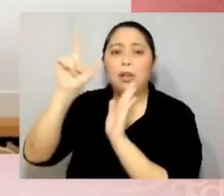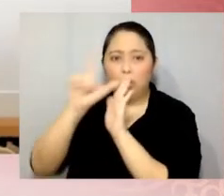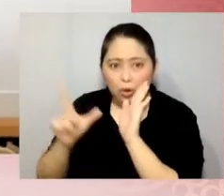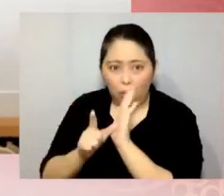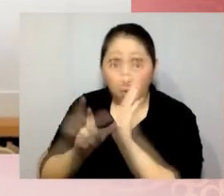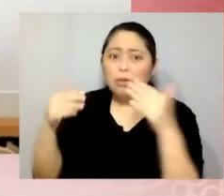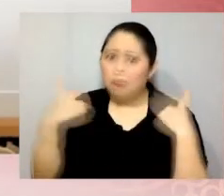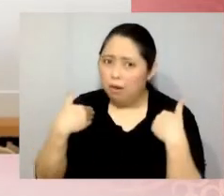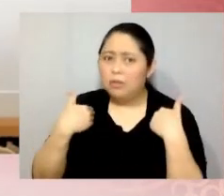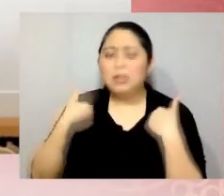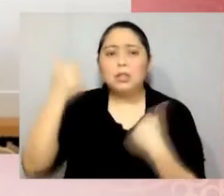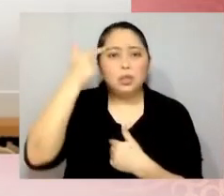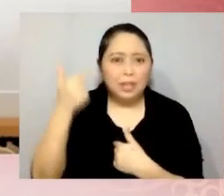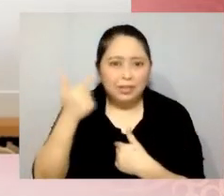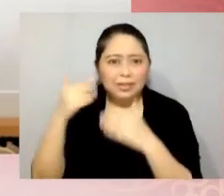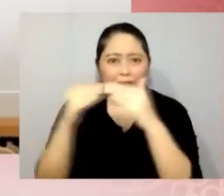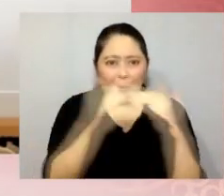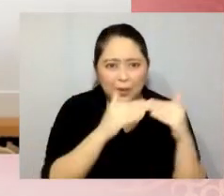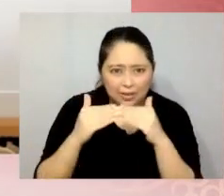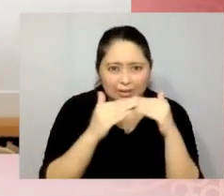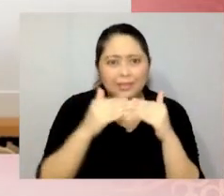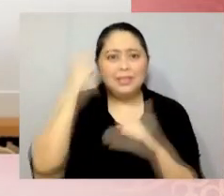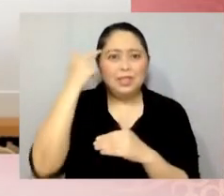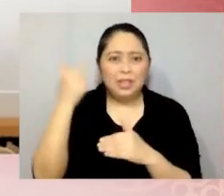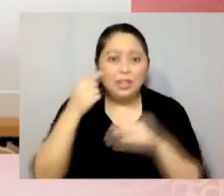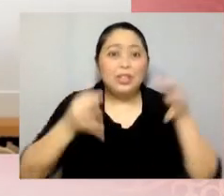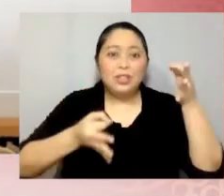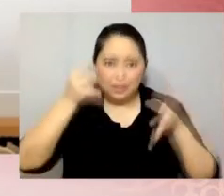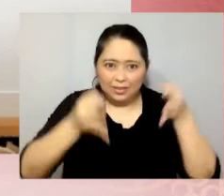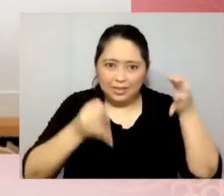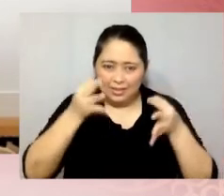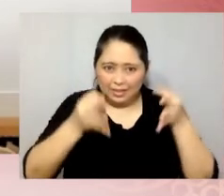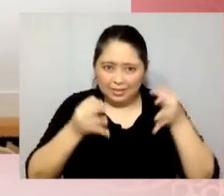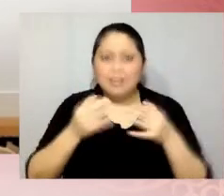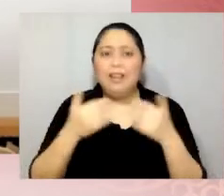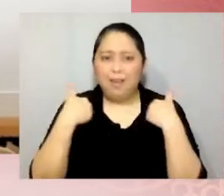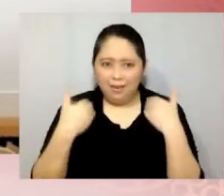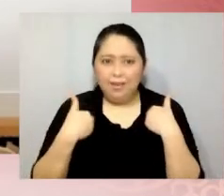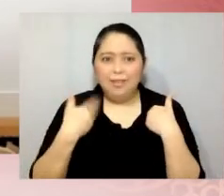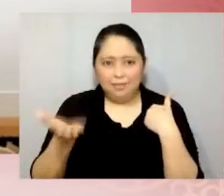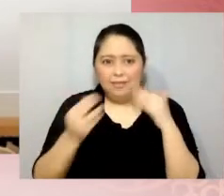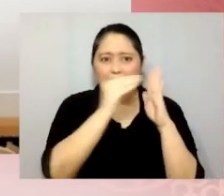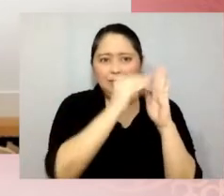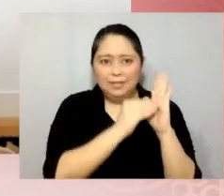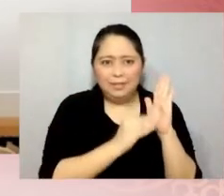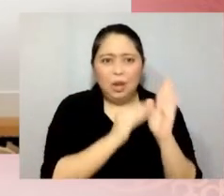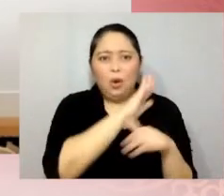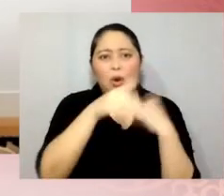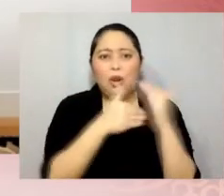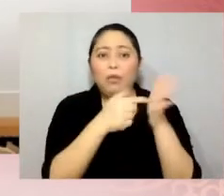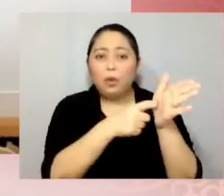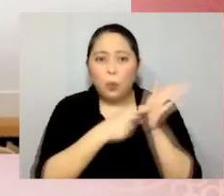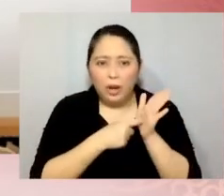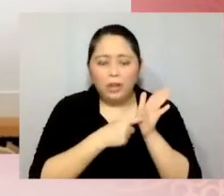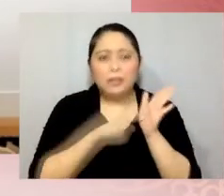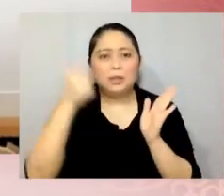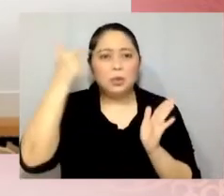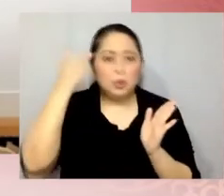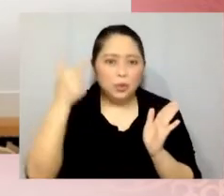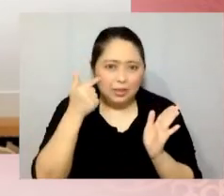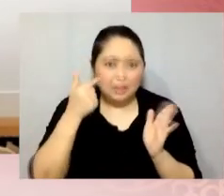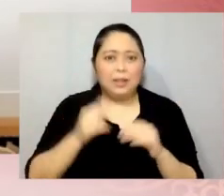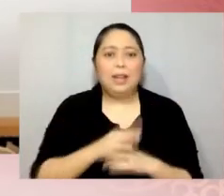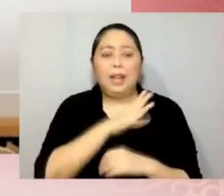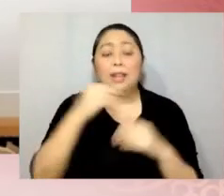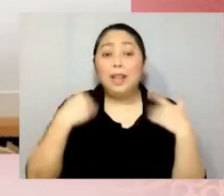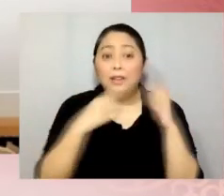gender equality, gender justice, and gender equity. All of the principles that are required when it comes to gender. There are also laws that